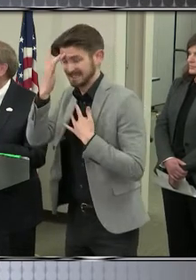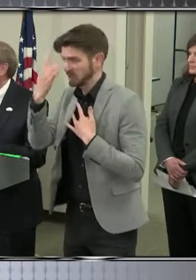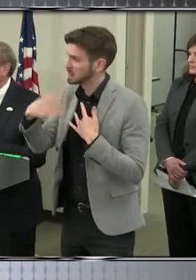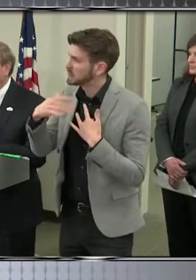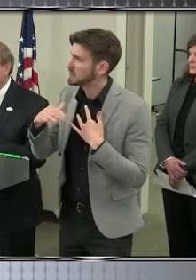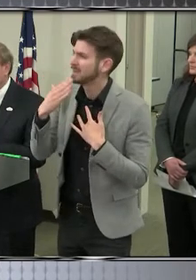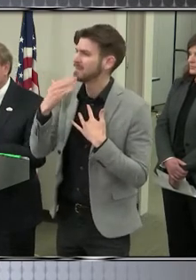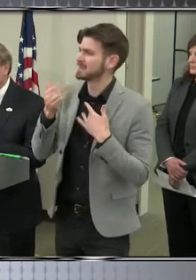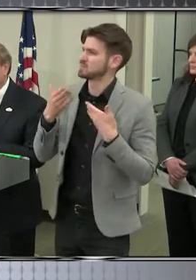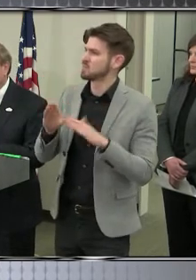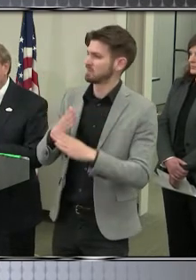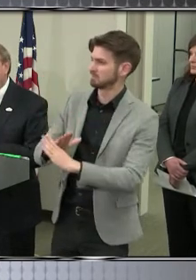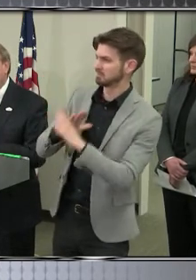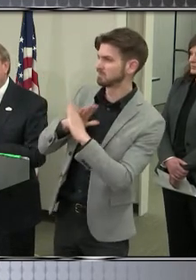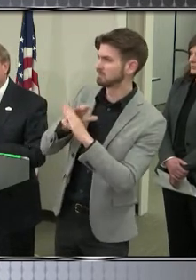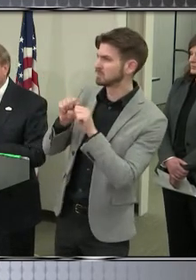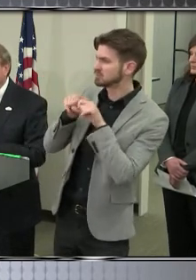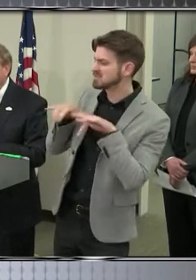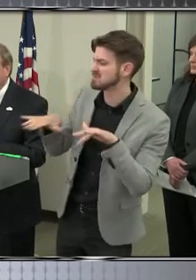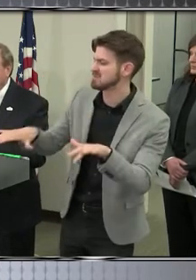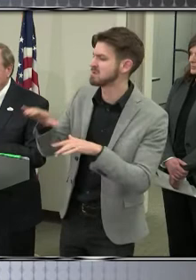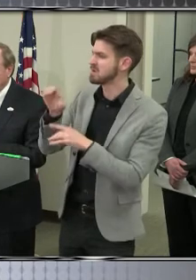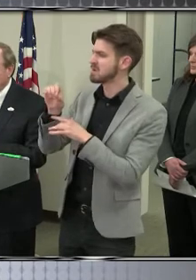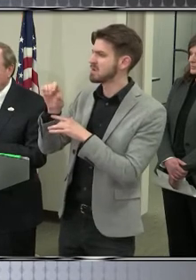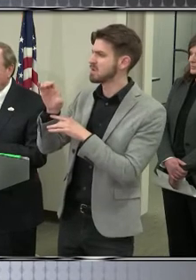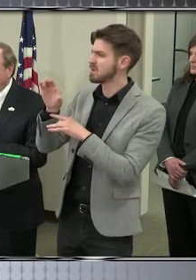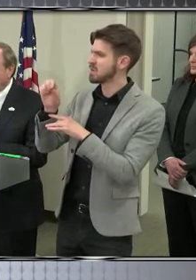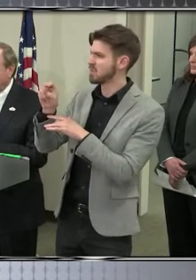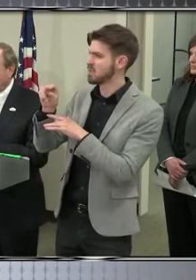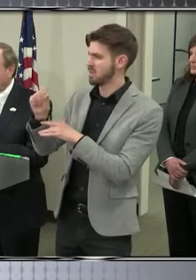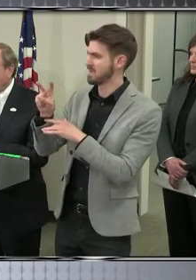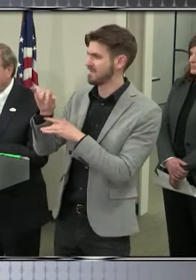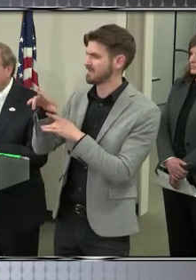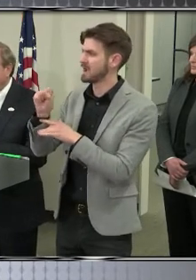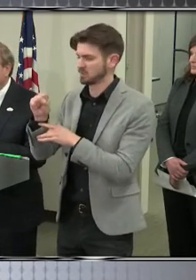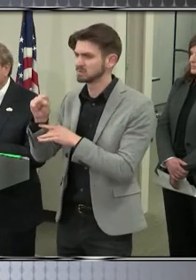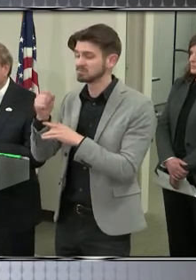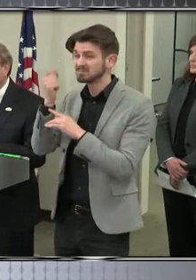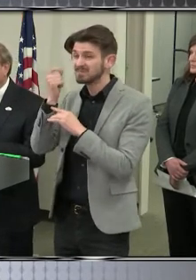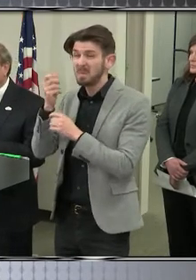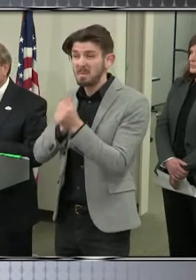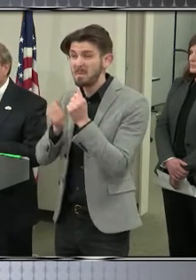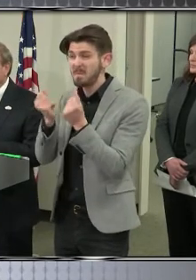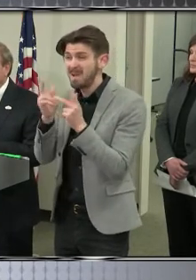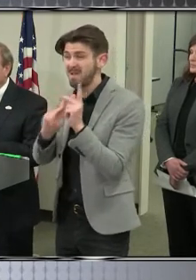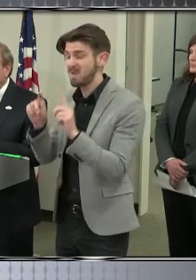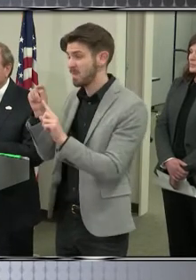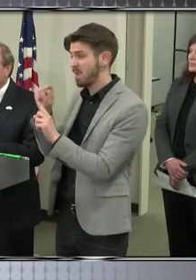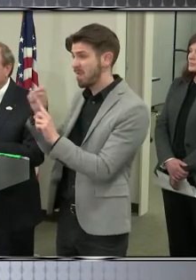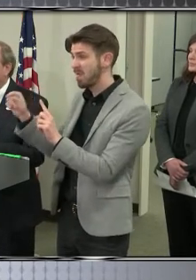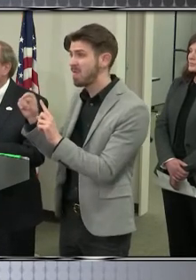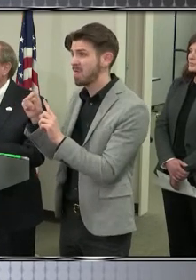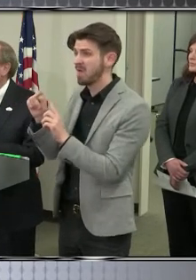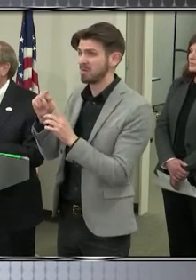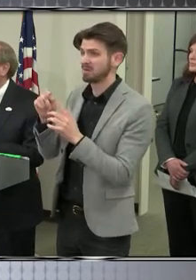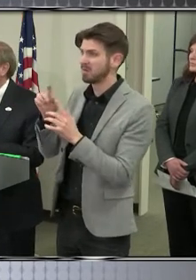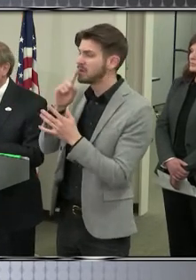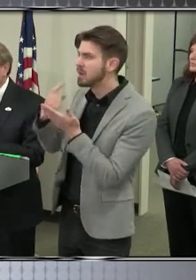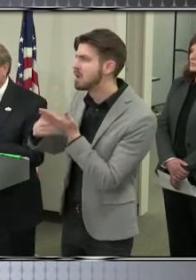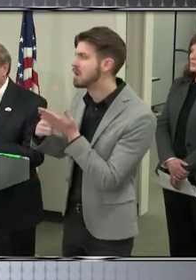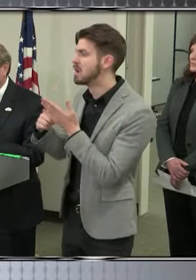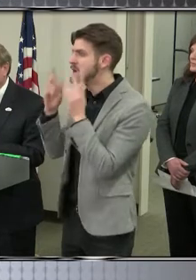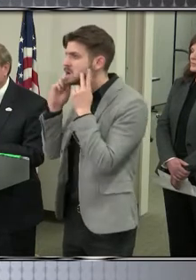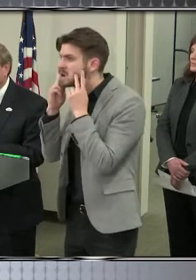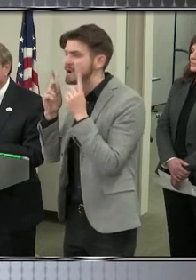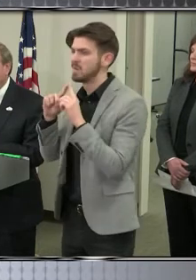including coronavirus. There's a lot of publicity about coronavirus right now, but the risk of contracting the virus